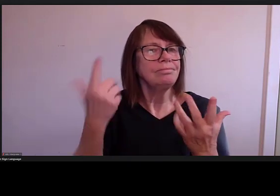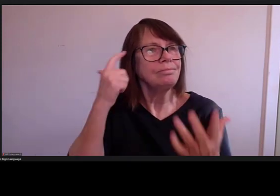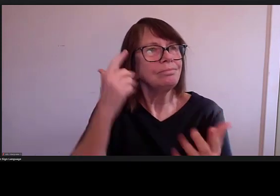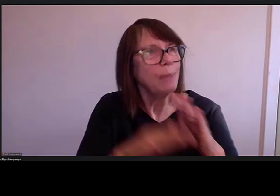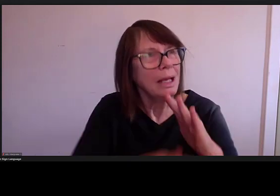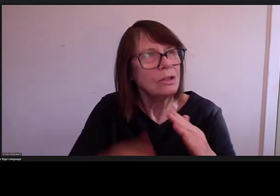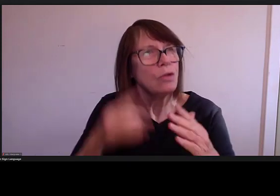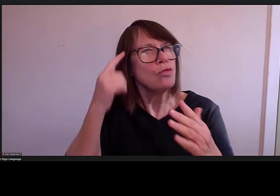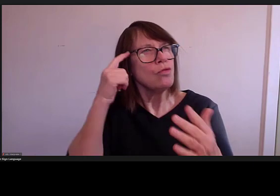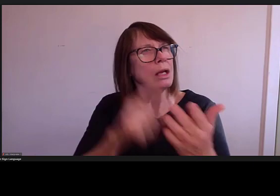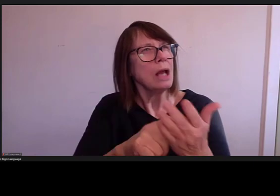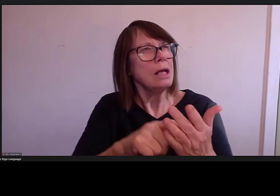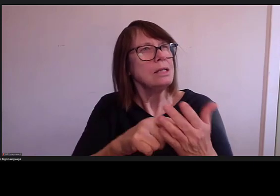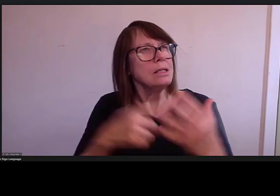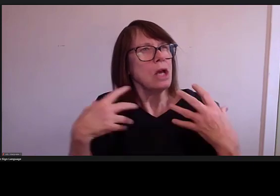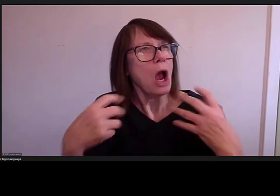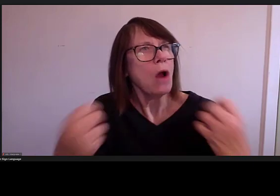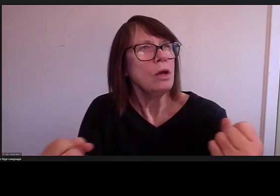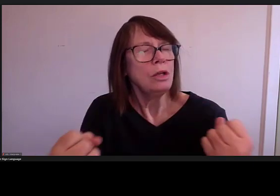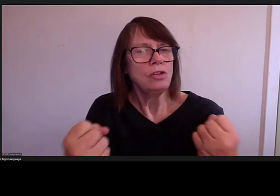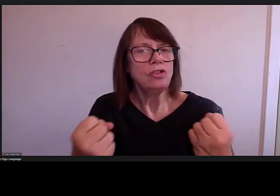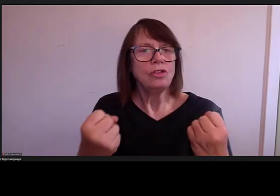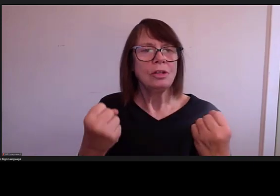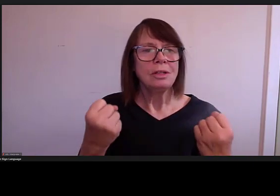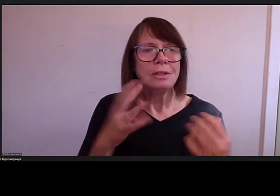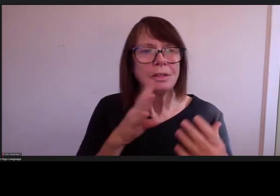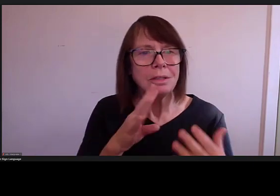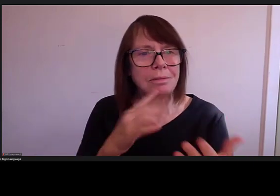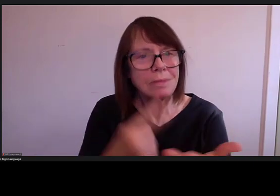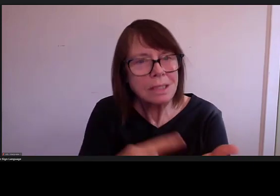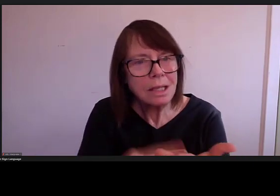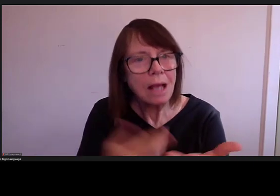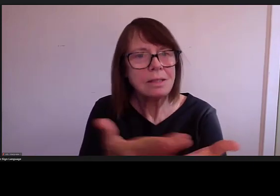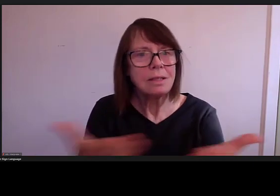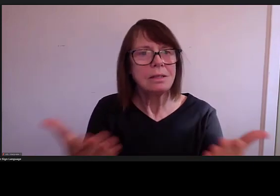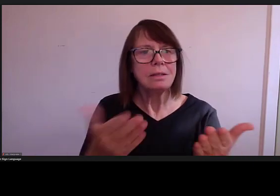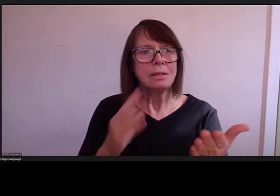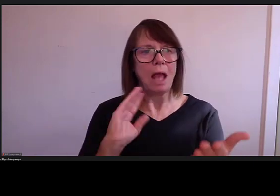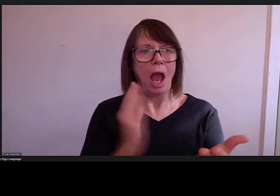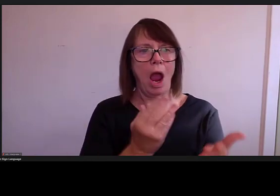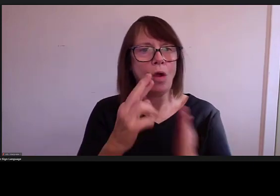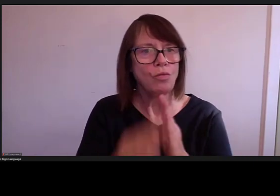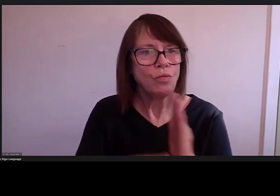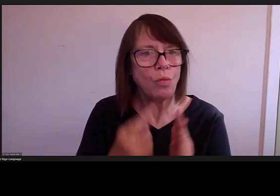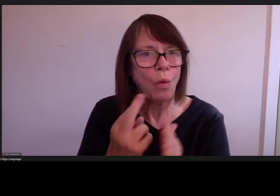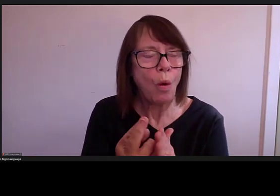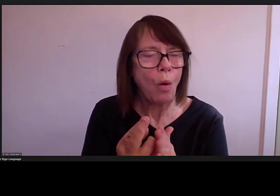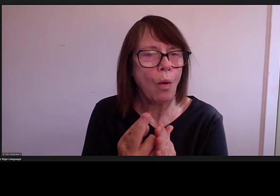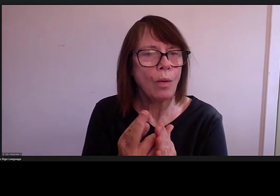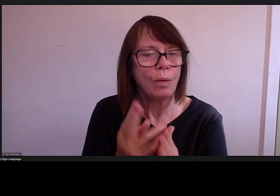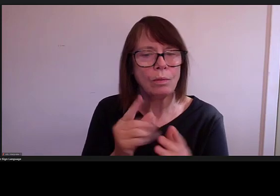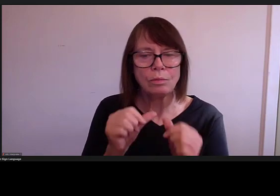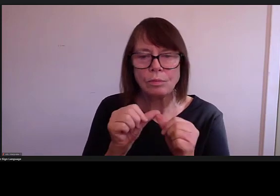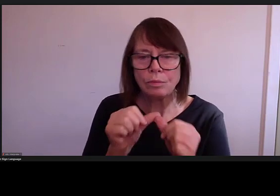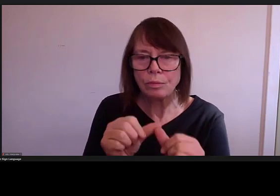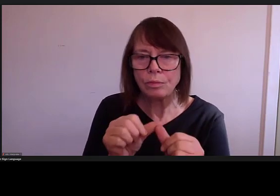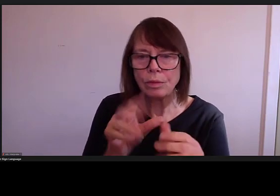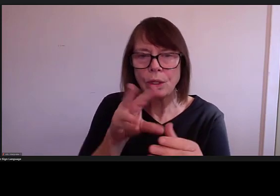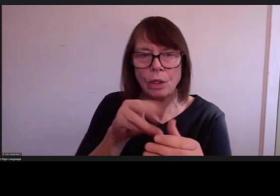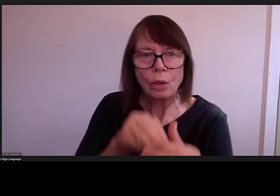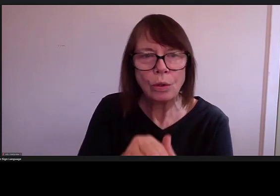courage it takes to talk about these things. It's about our role in continuously incorporating